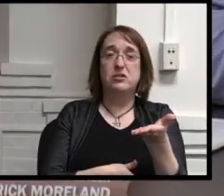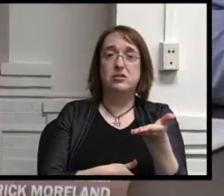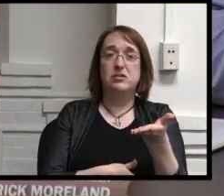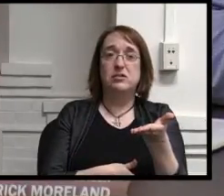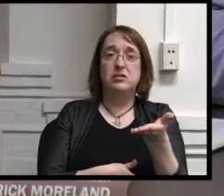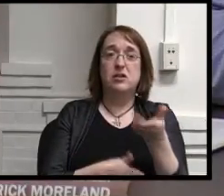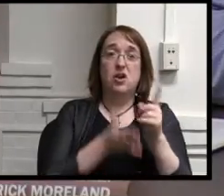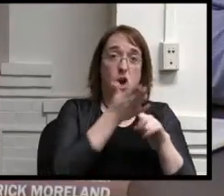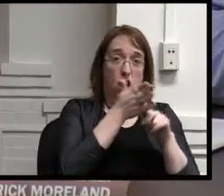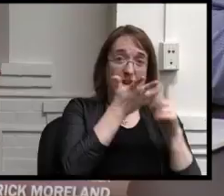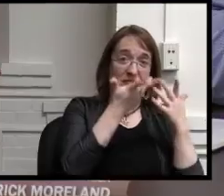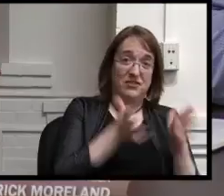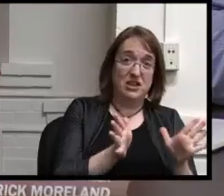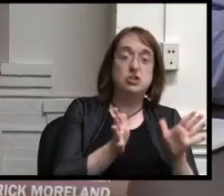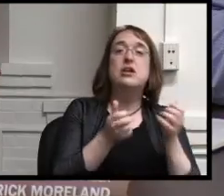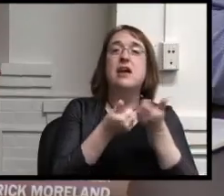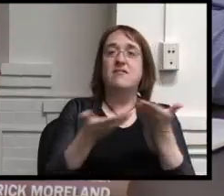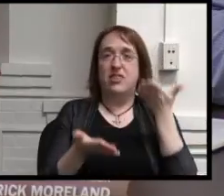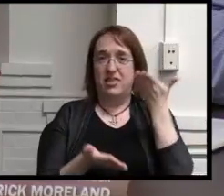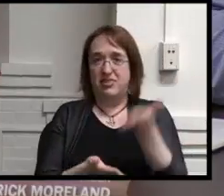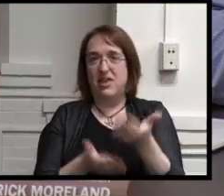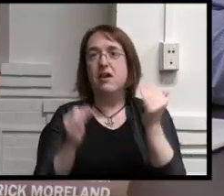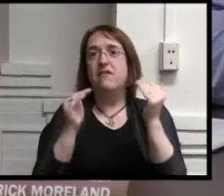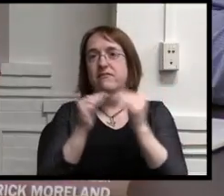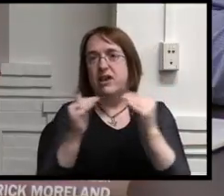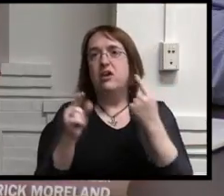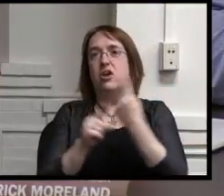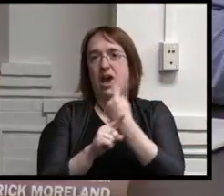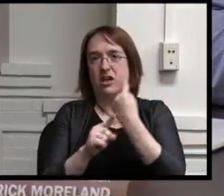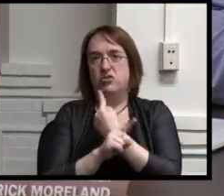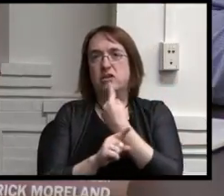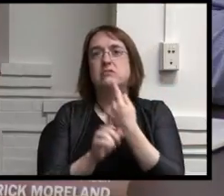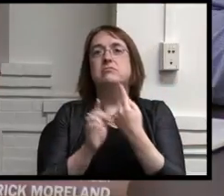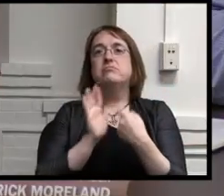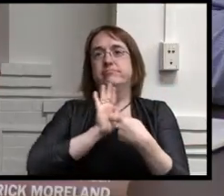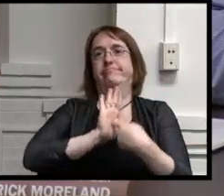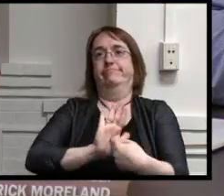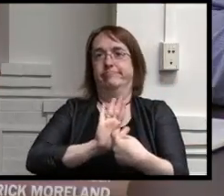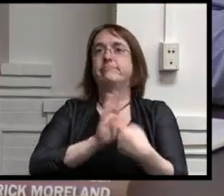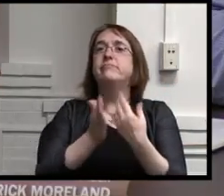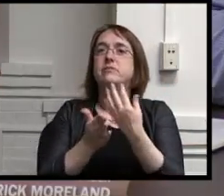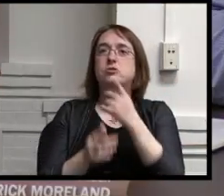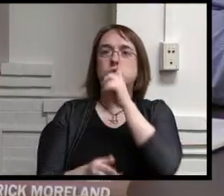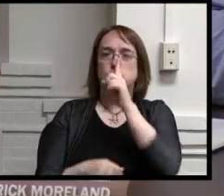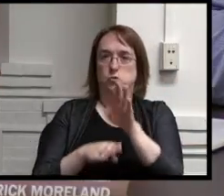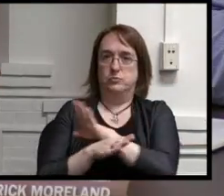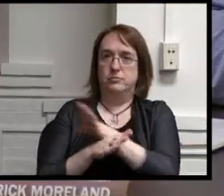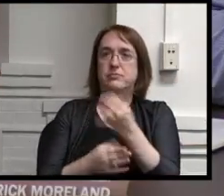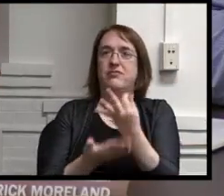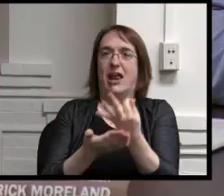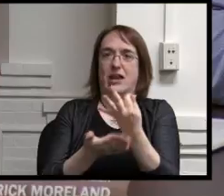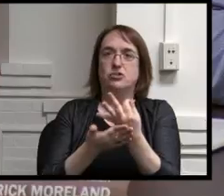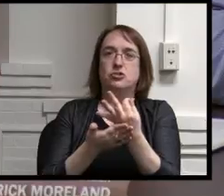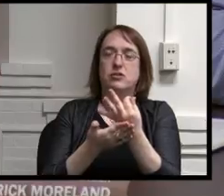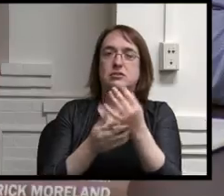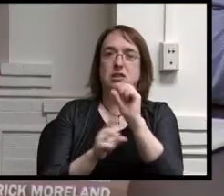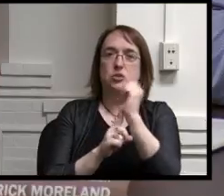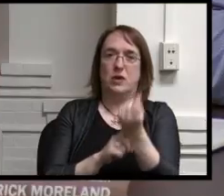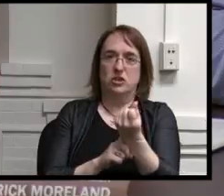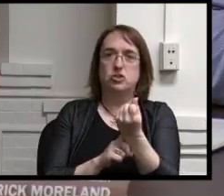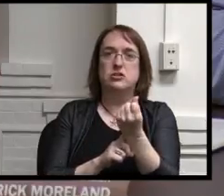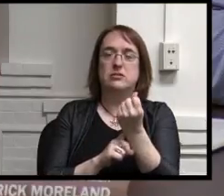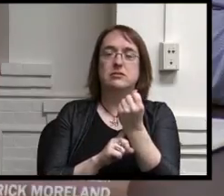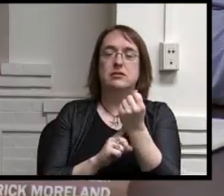after their audit is fair and accurate and represents the financial condition of the town accurately as of June